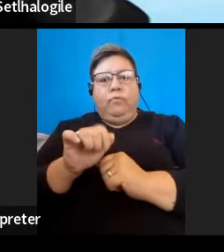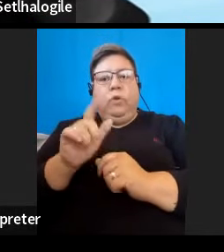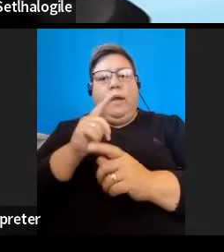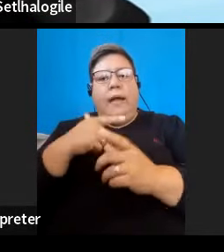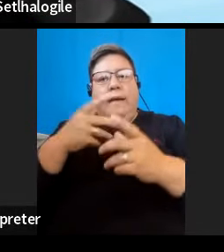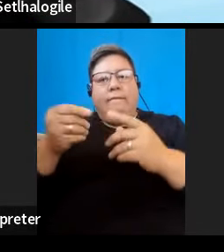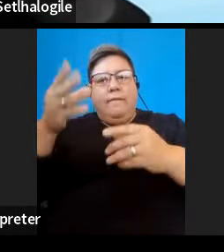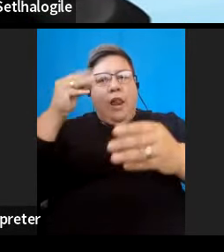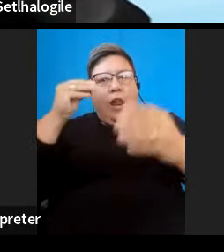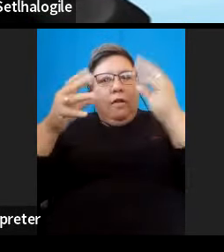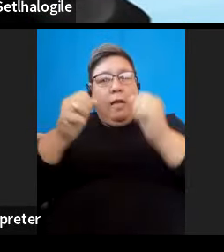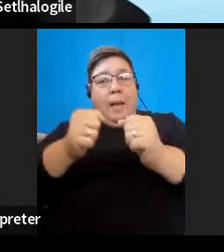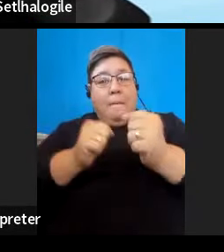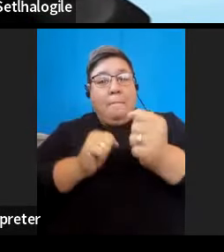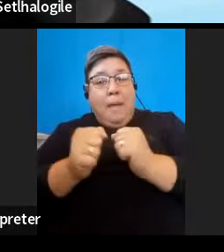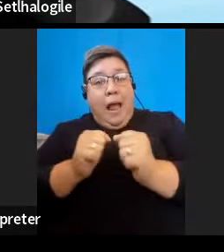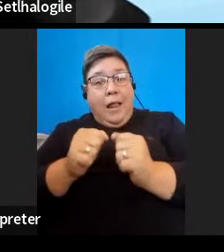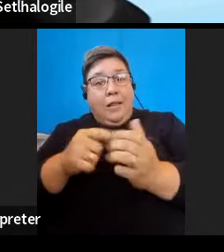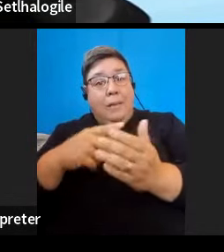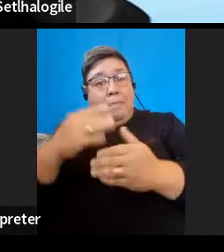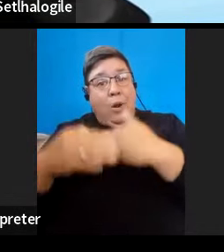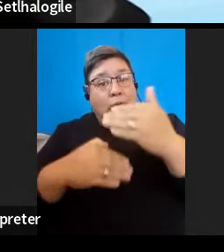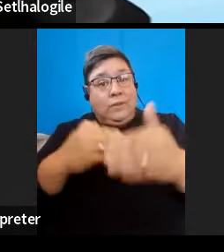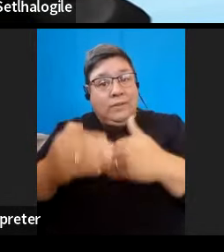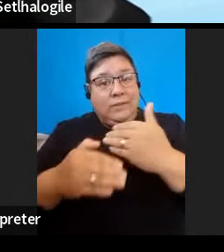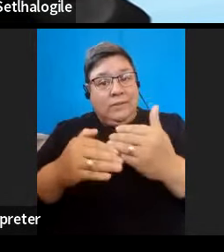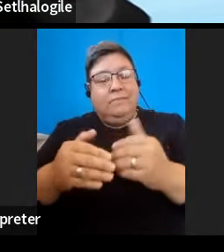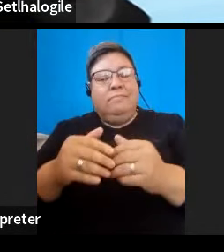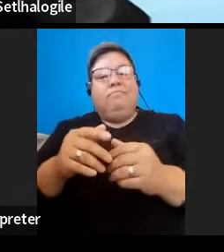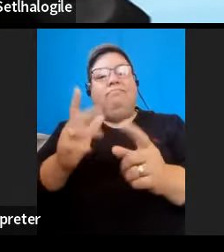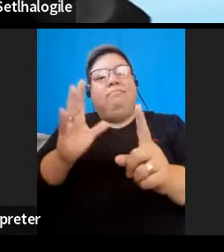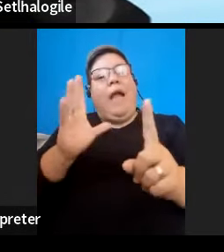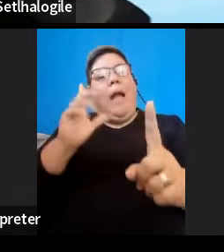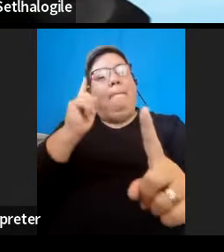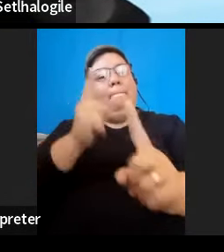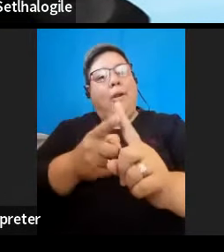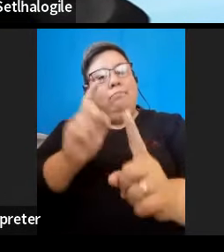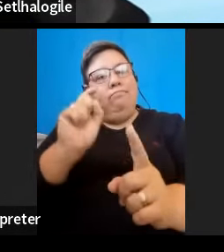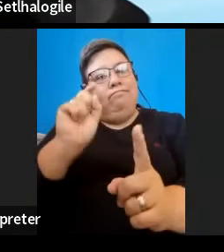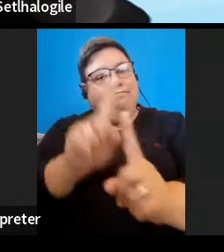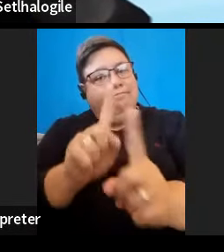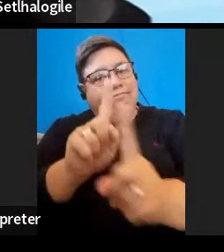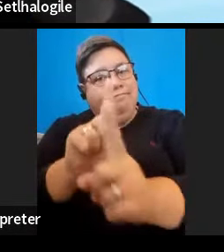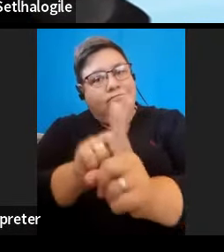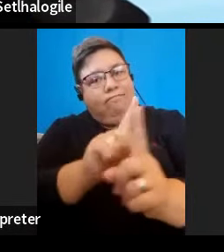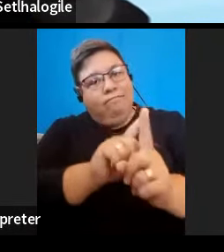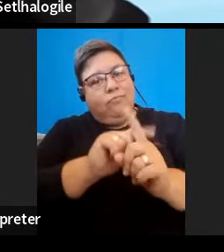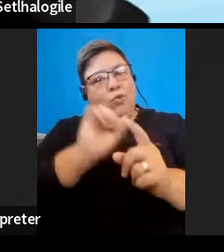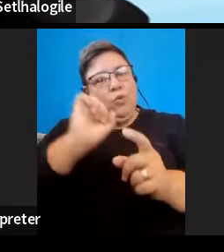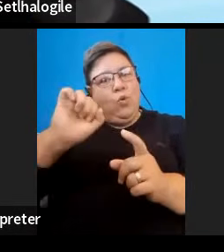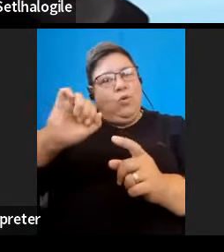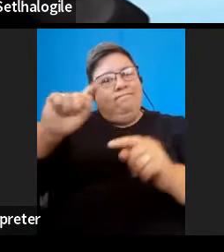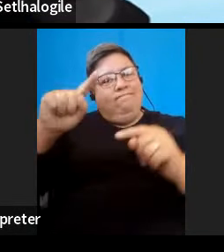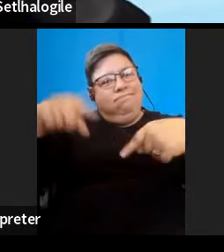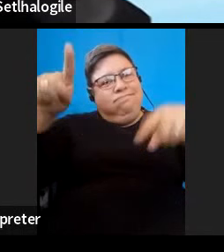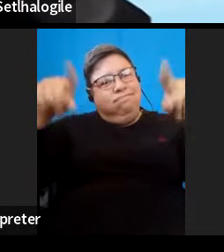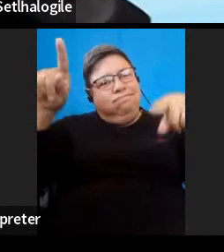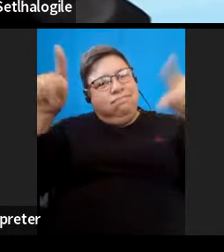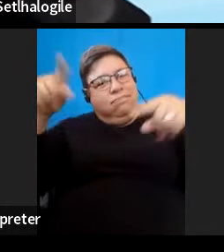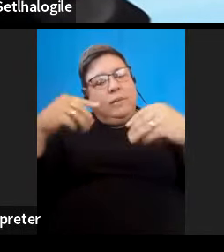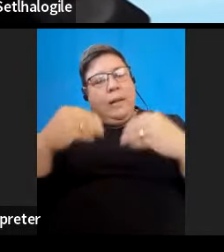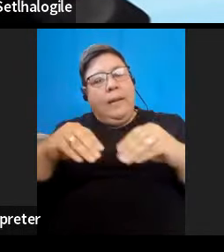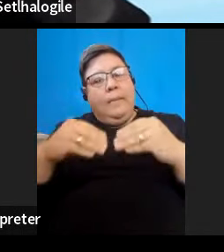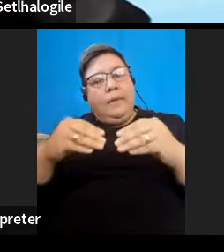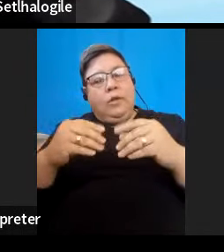our piloting process or our approach, whereby we looked at all of the industries at the same time, it did not perhaps do us